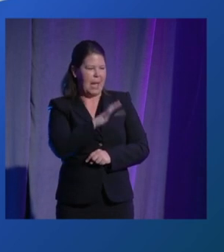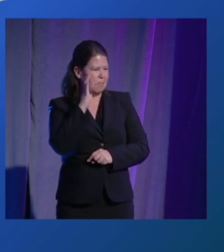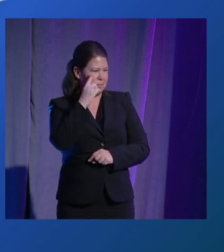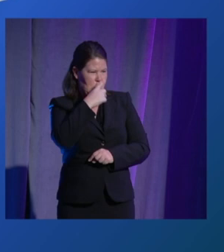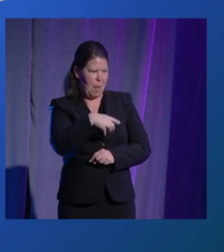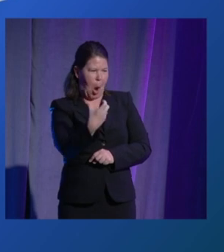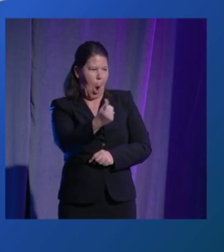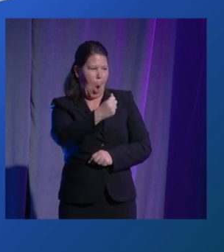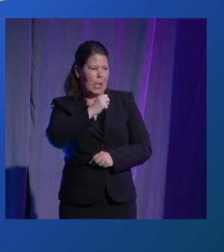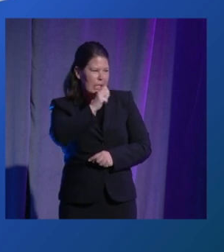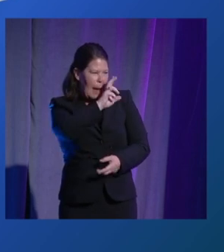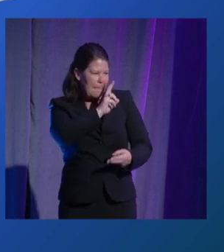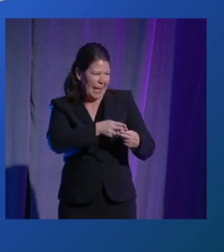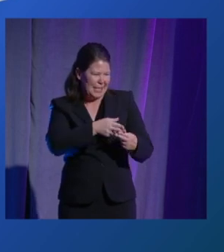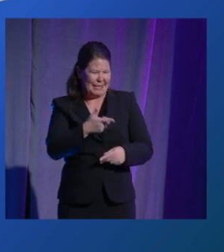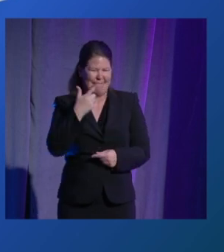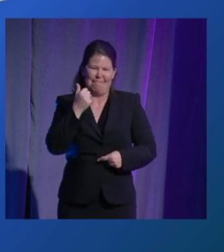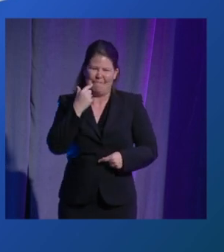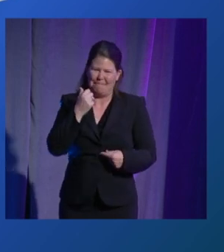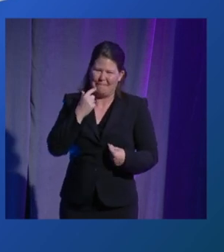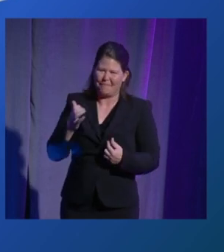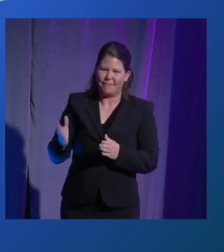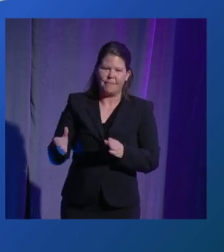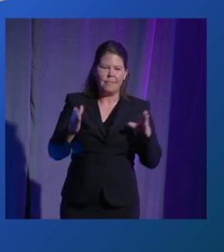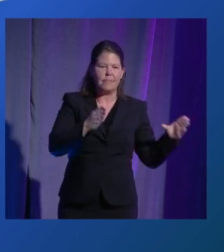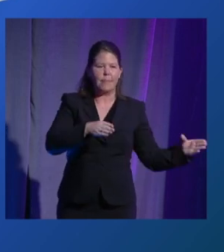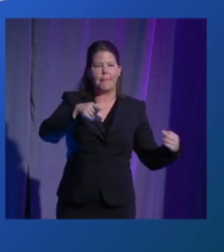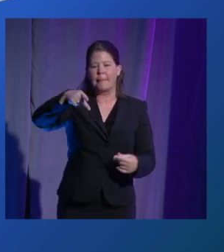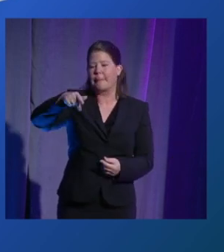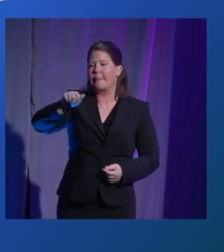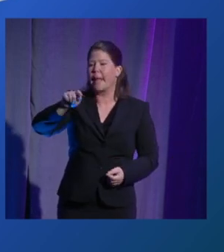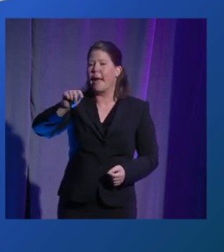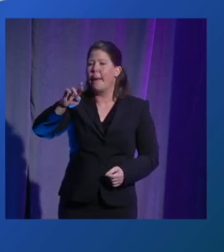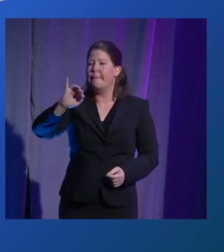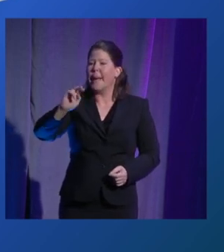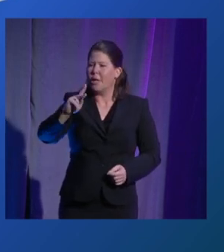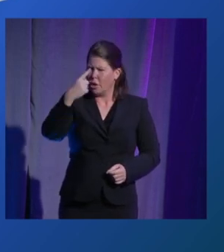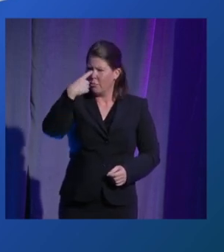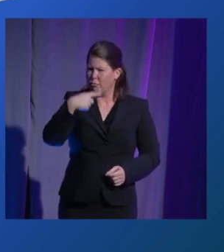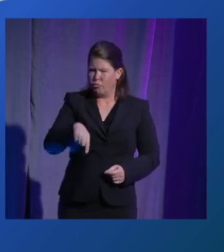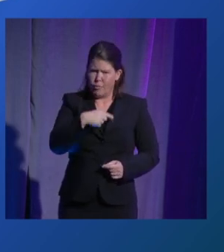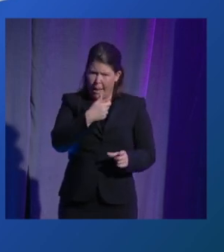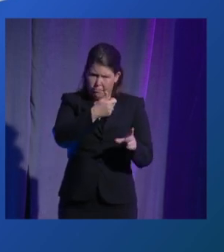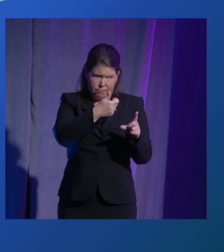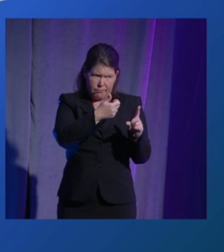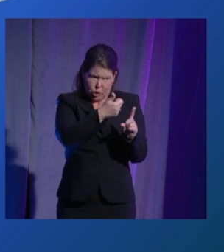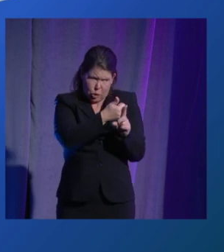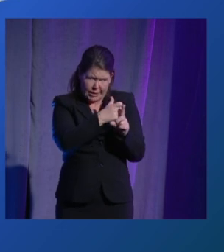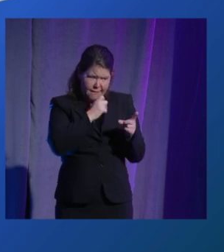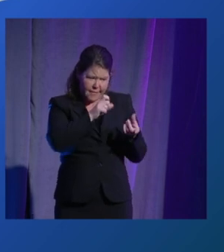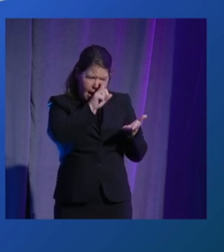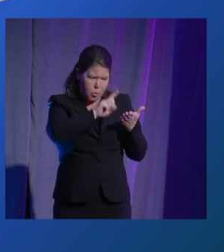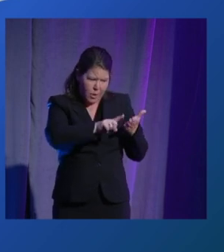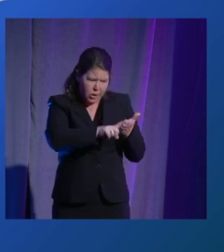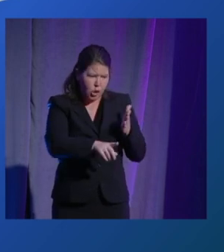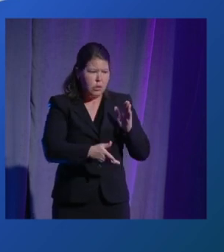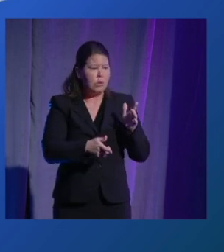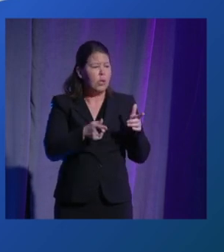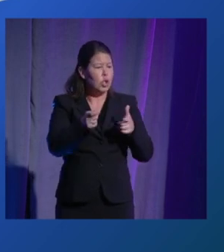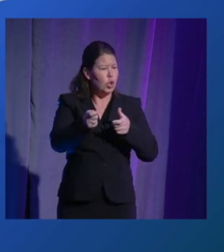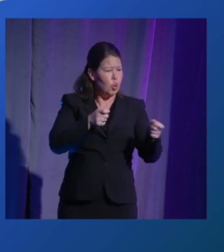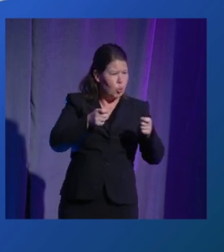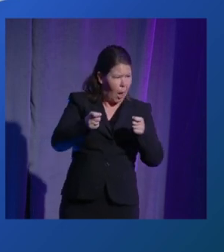Patrick a little bit little bit different you're not a researcher um Patrick uh uh runs the government relations business at at